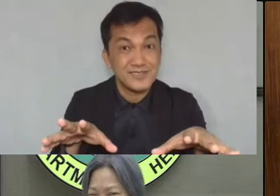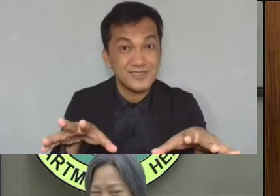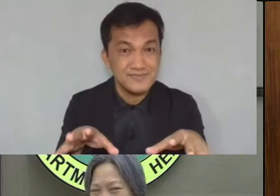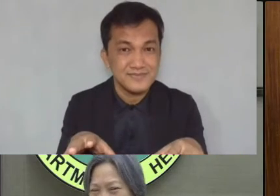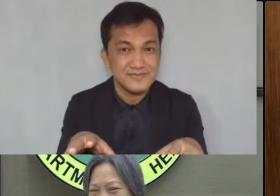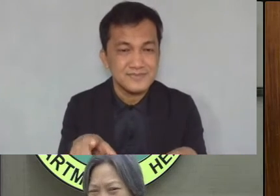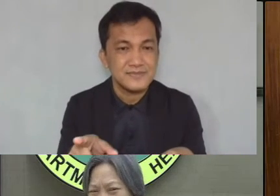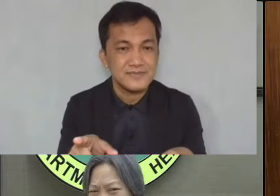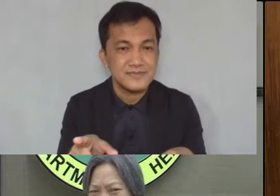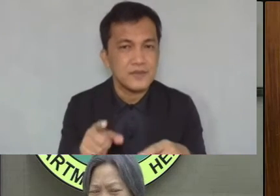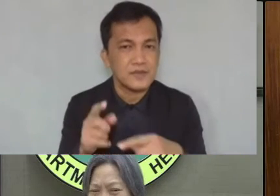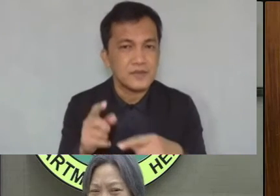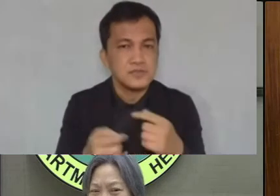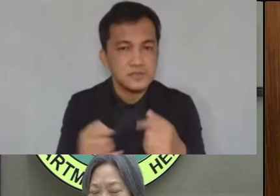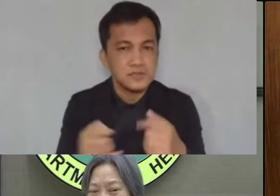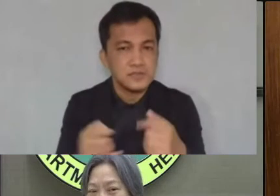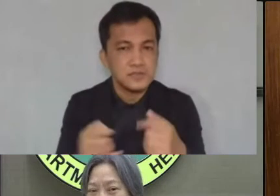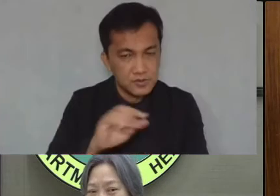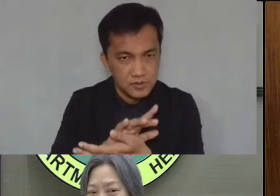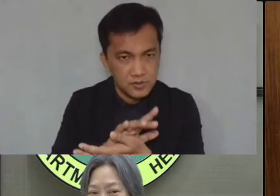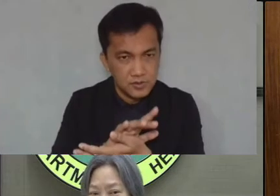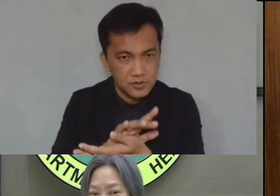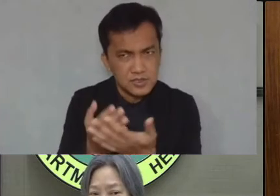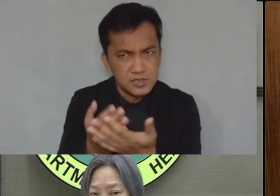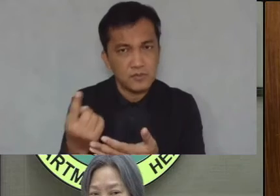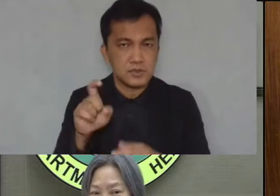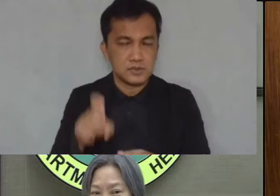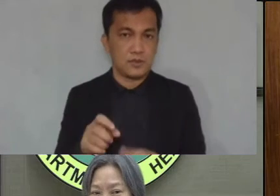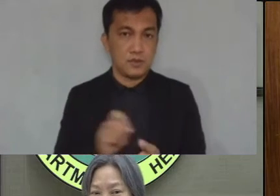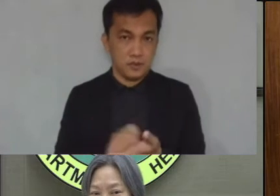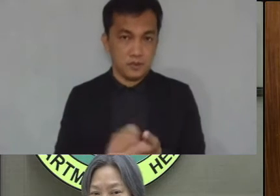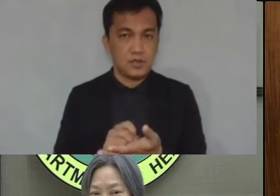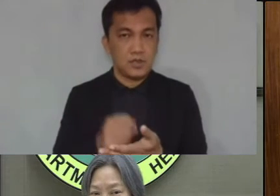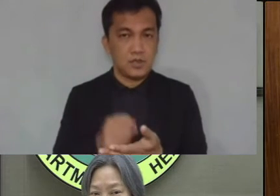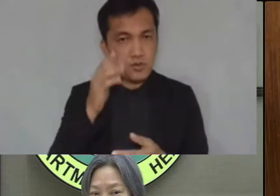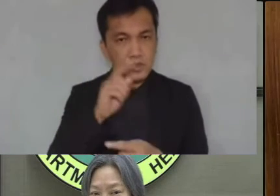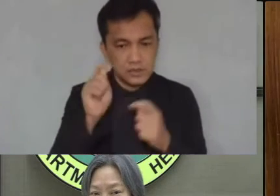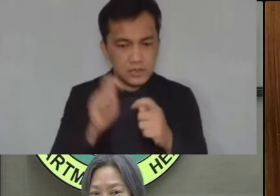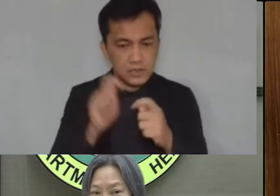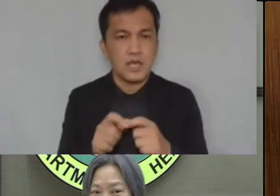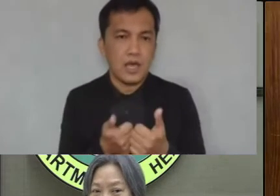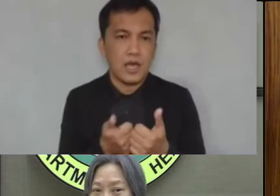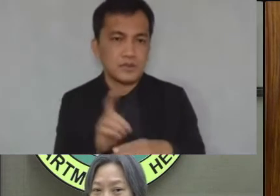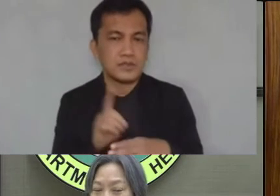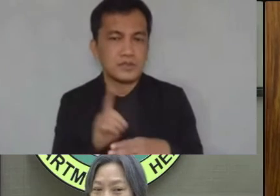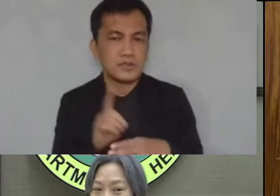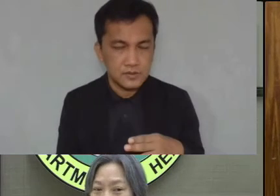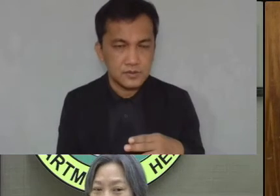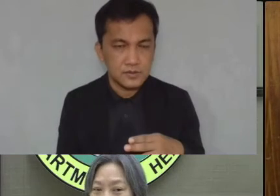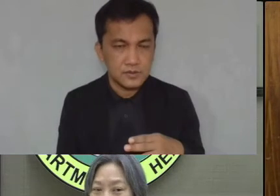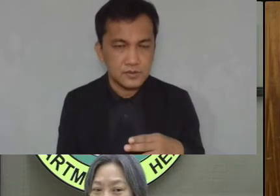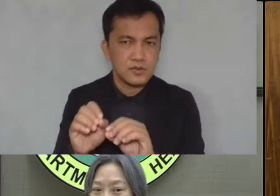what do you call that? Implementation. For example, if there's anti-COVID, I hope that somebody will write about it so we know exactly